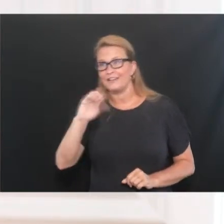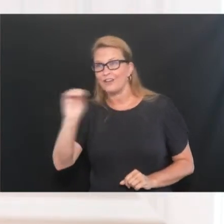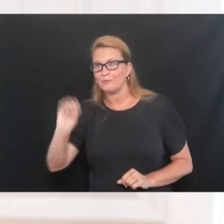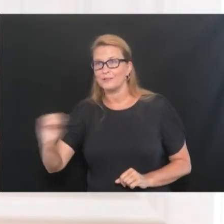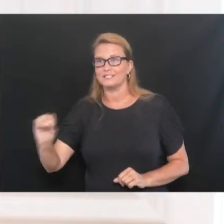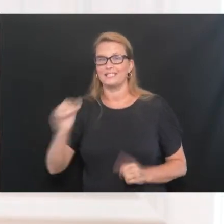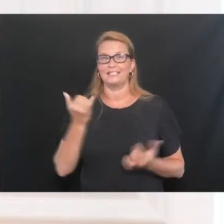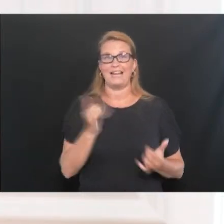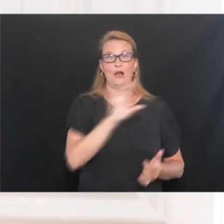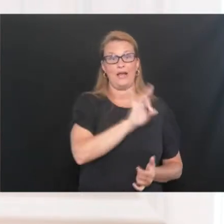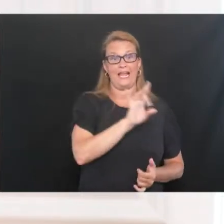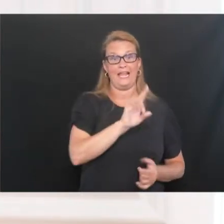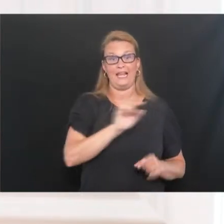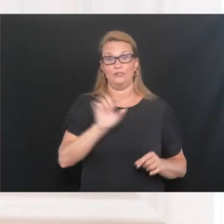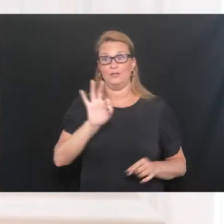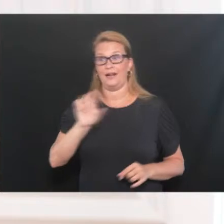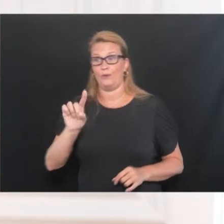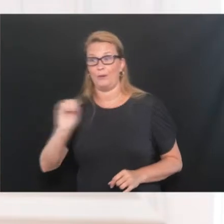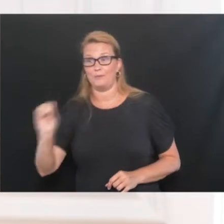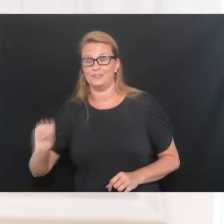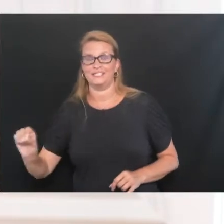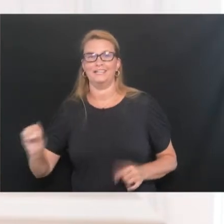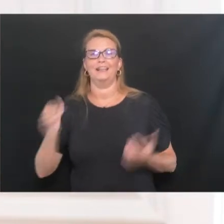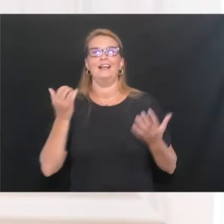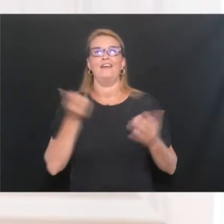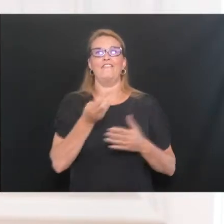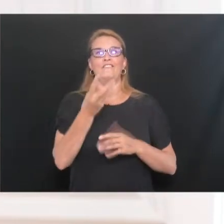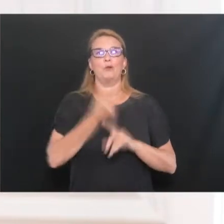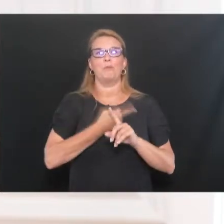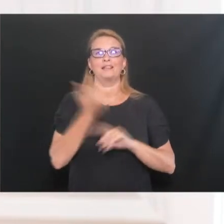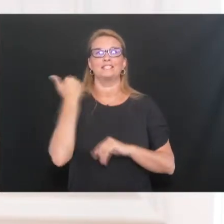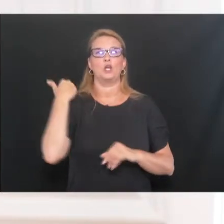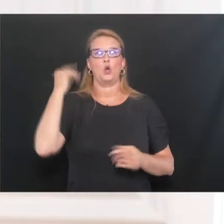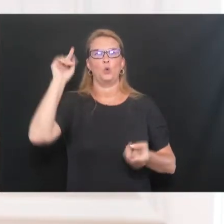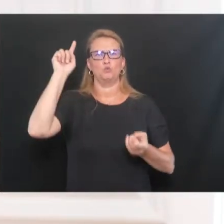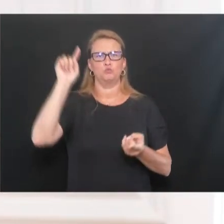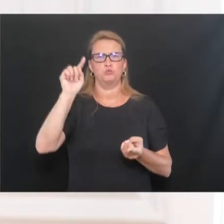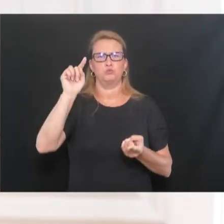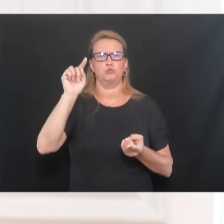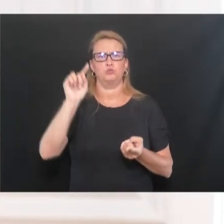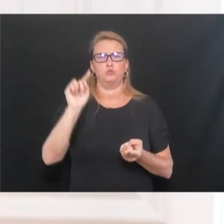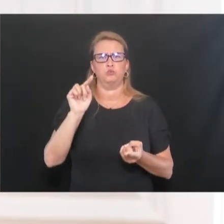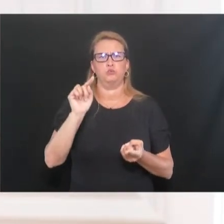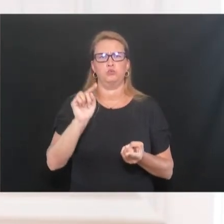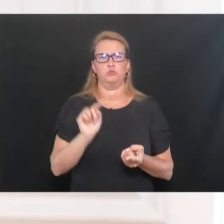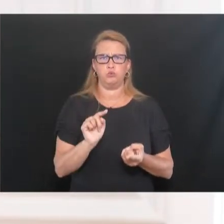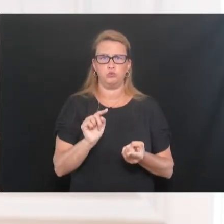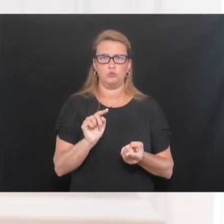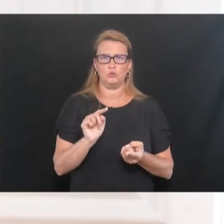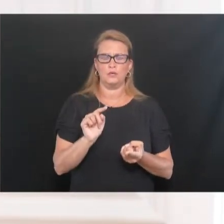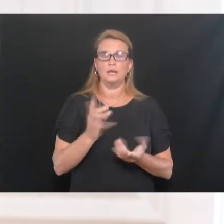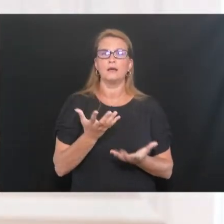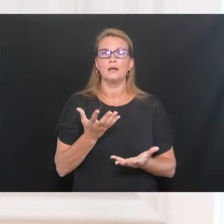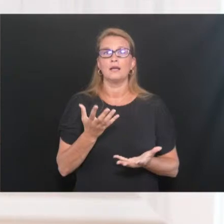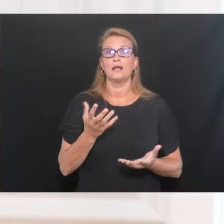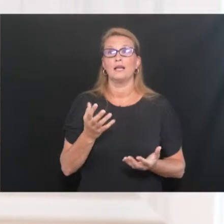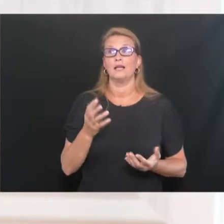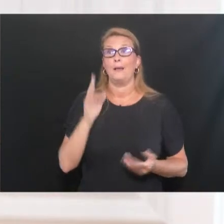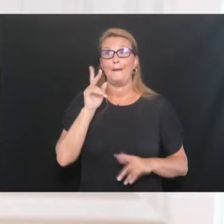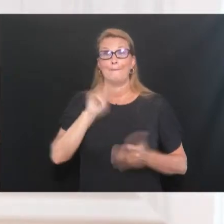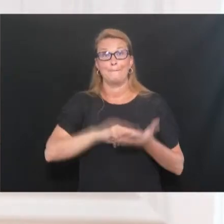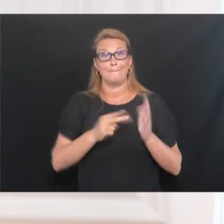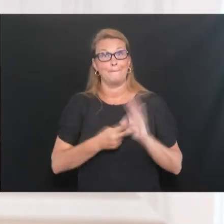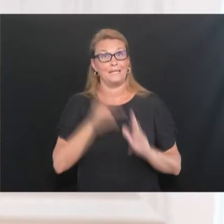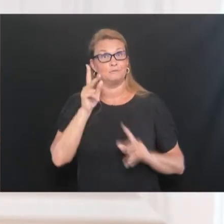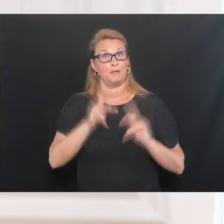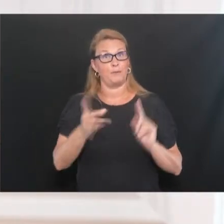88 to 91%. And a few months ago, the protection to keep people from getting reinfected was higher. And